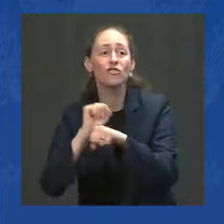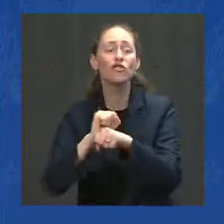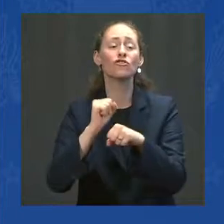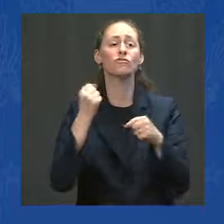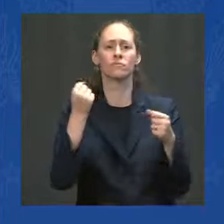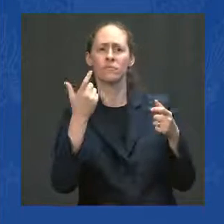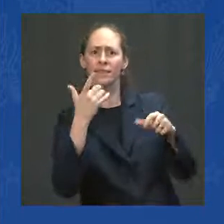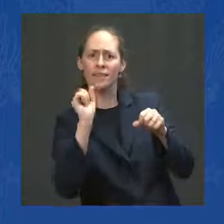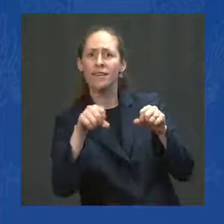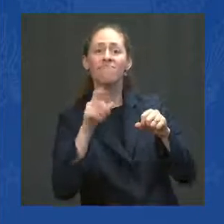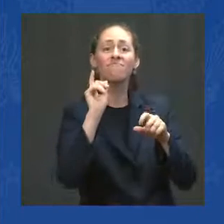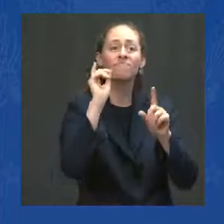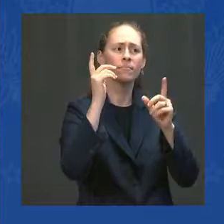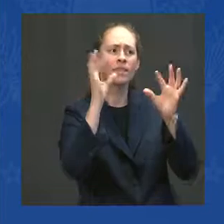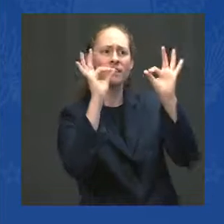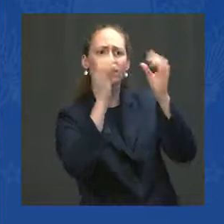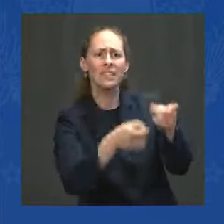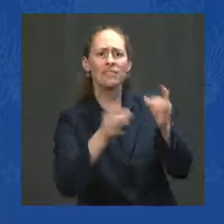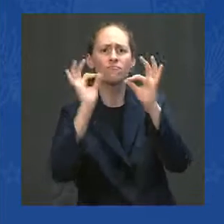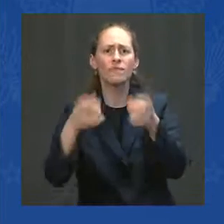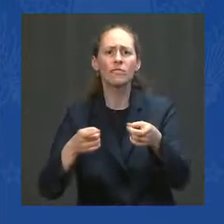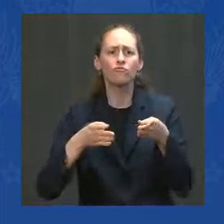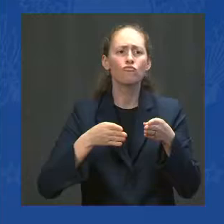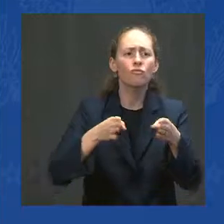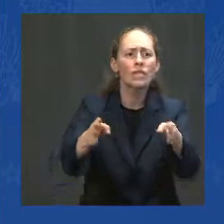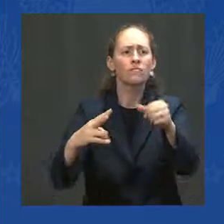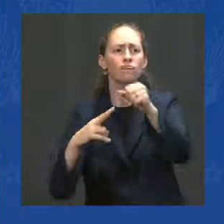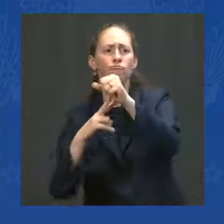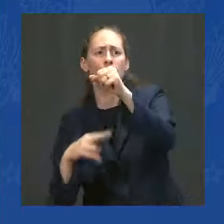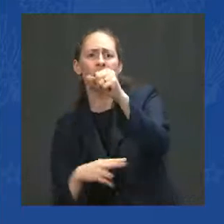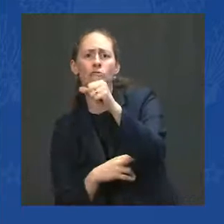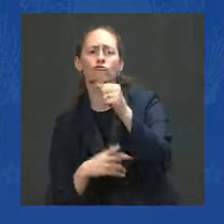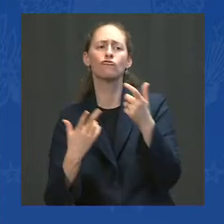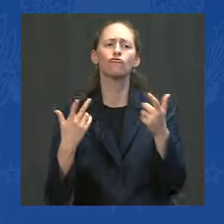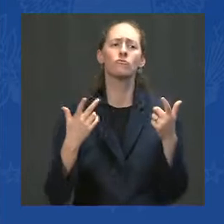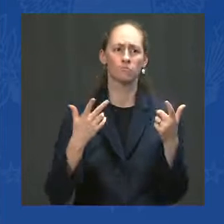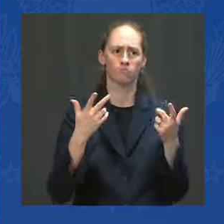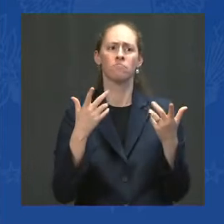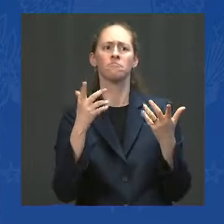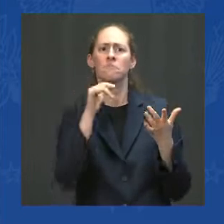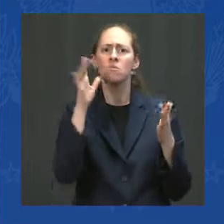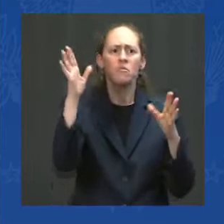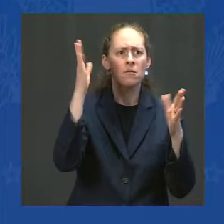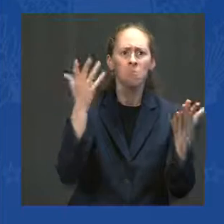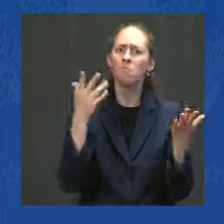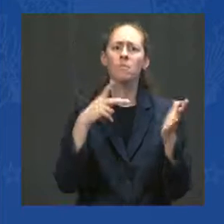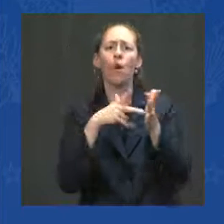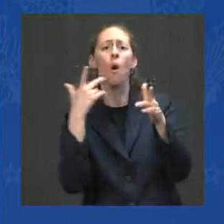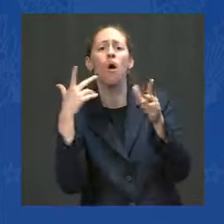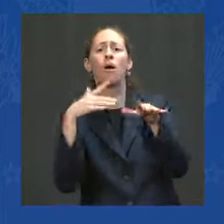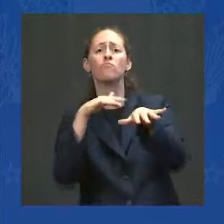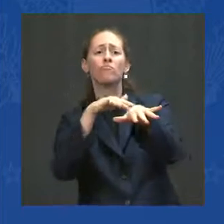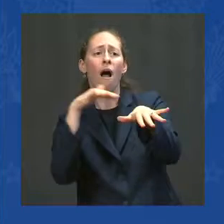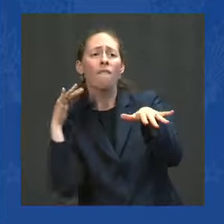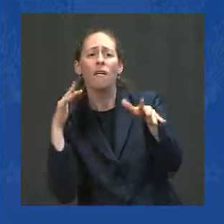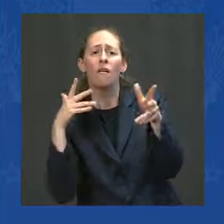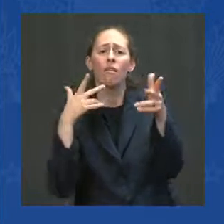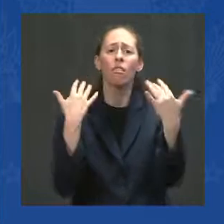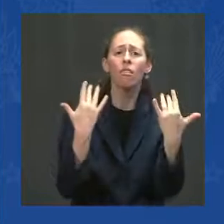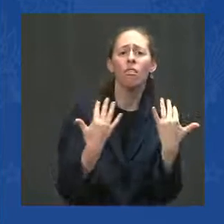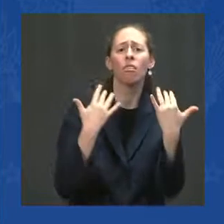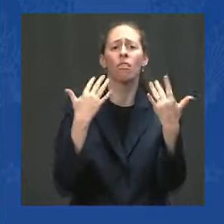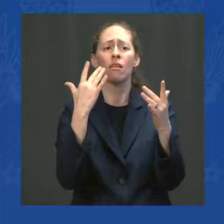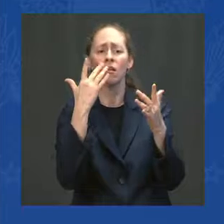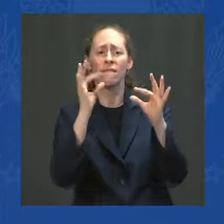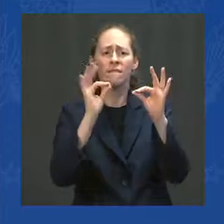lose time in traffic, saving billions of dollars nationally. Today, up to 10 million homes in America